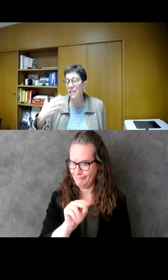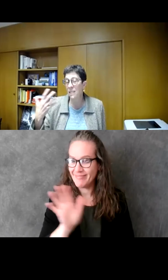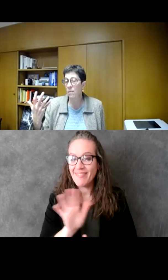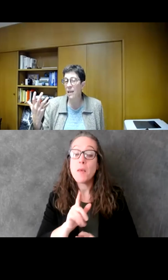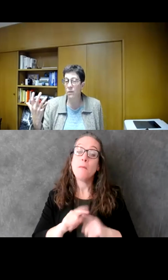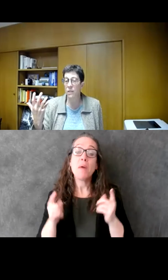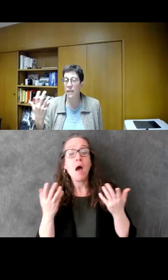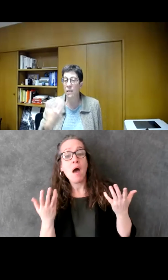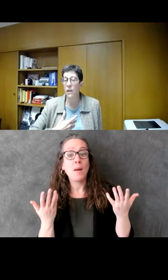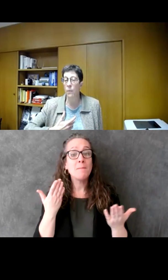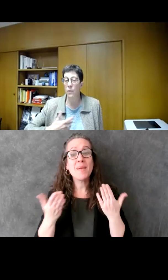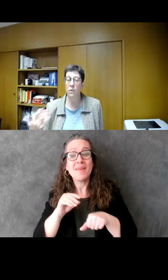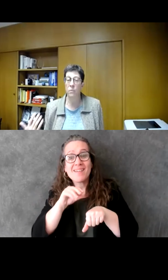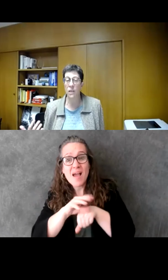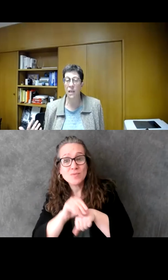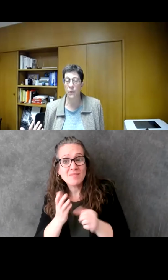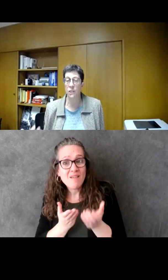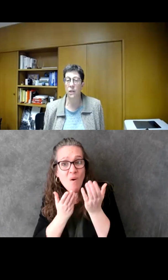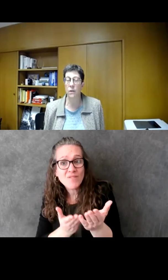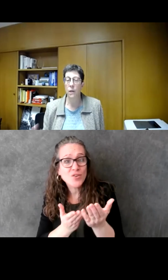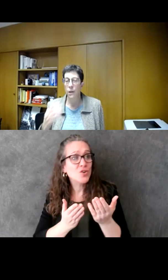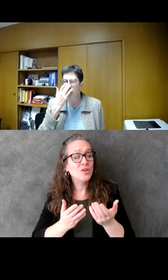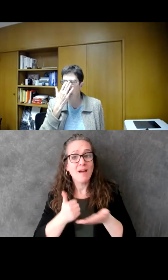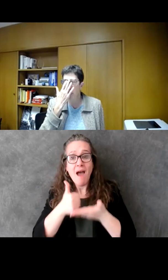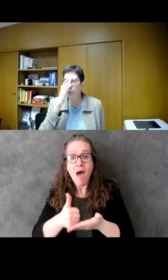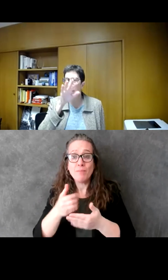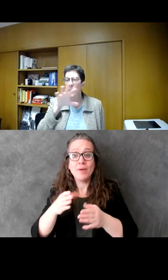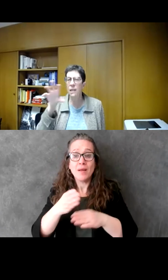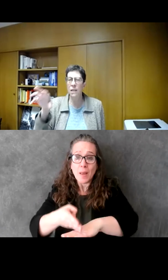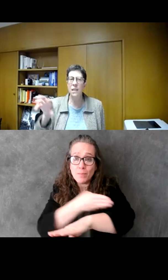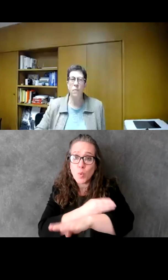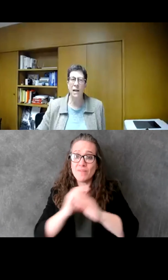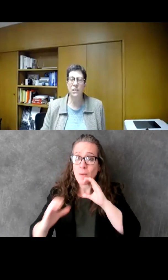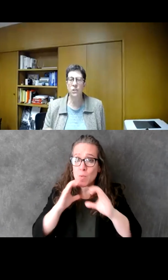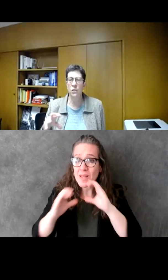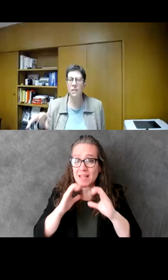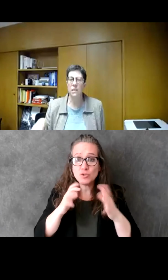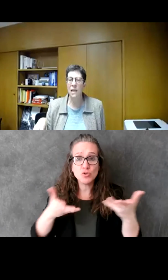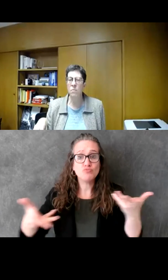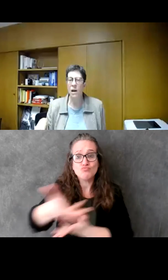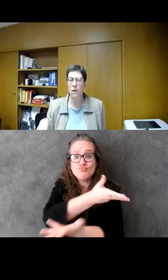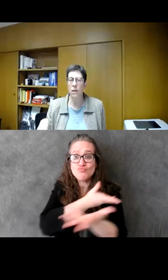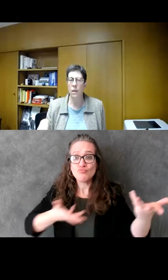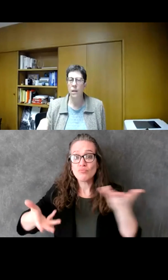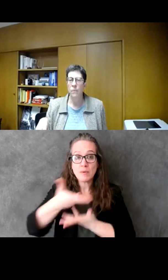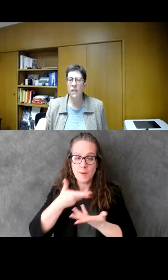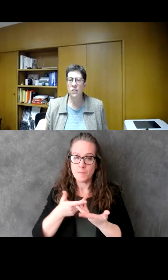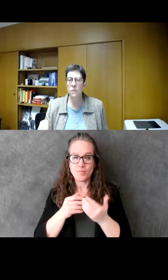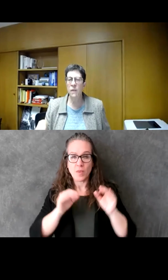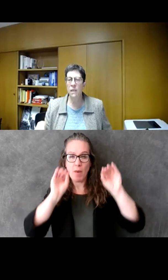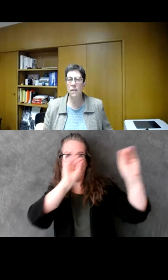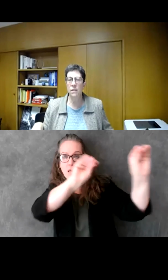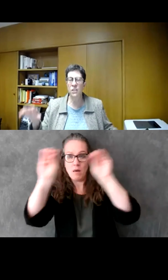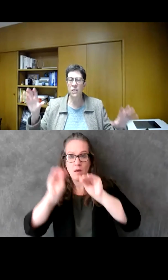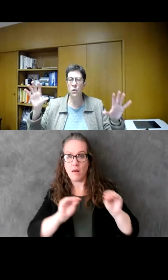be at least some counseling that would help them communicate with each other? So by putting it into these boxes using this AIM model, it